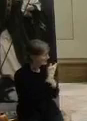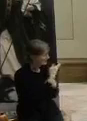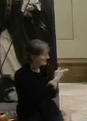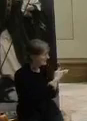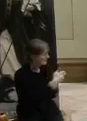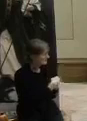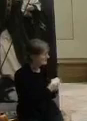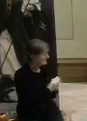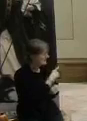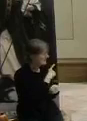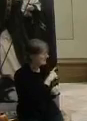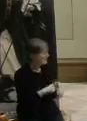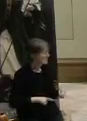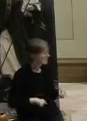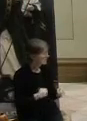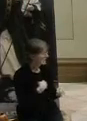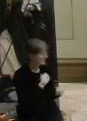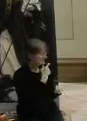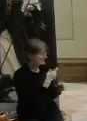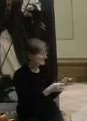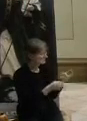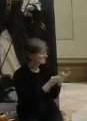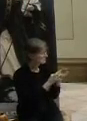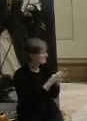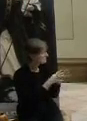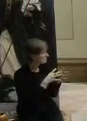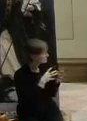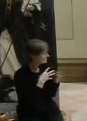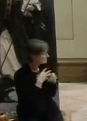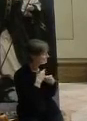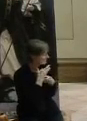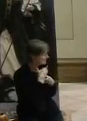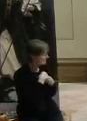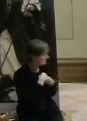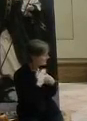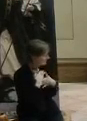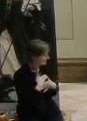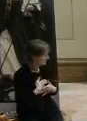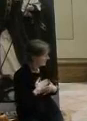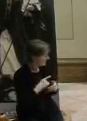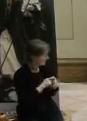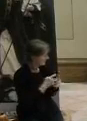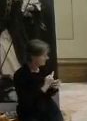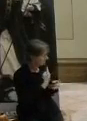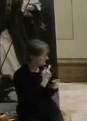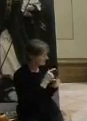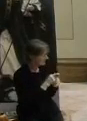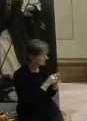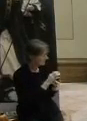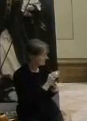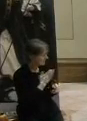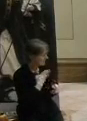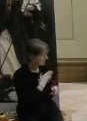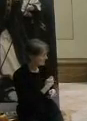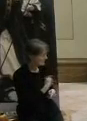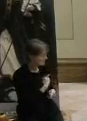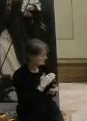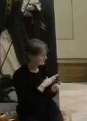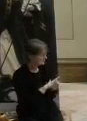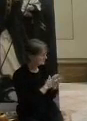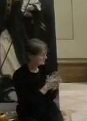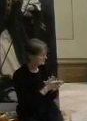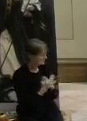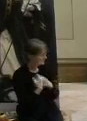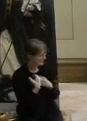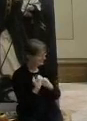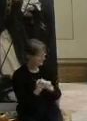supper of the Lamb. Lord, I am not worthy that you should enter under my roof, but only say the word, and my